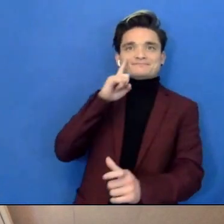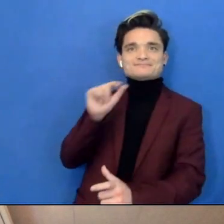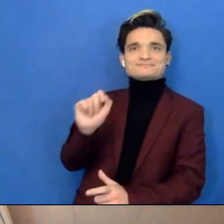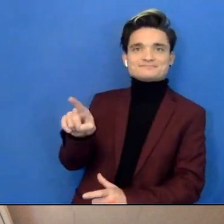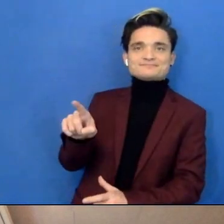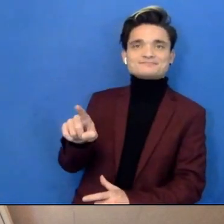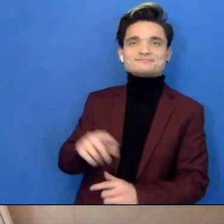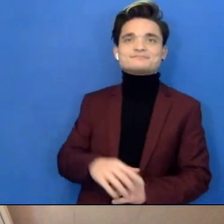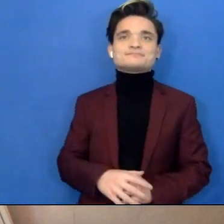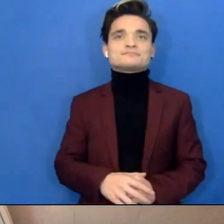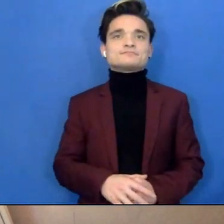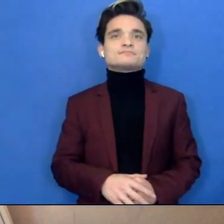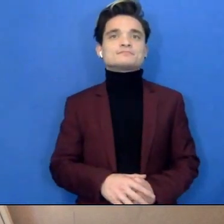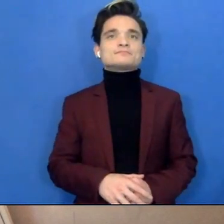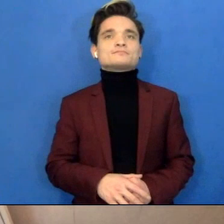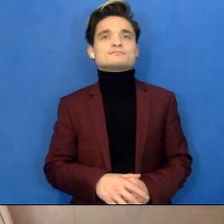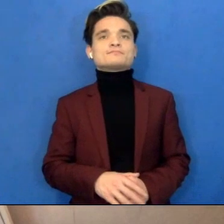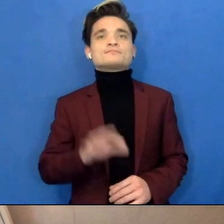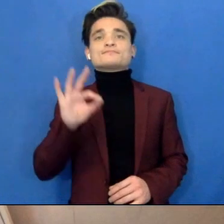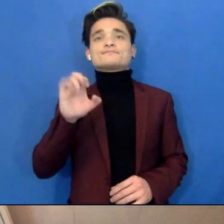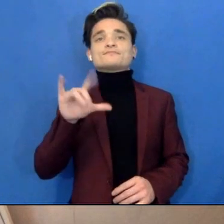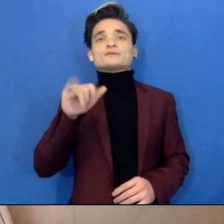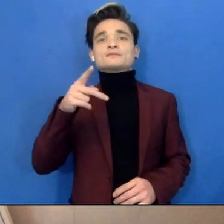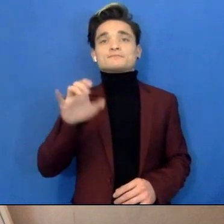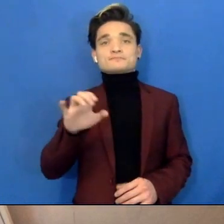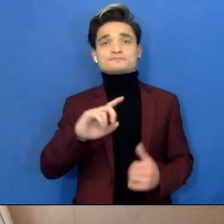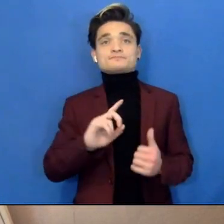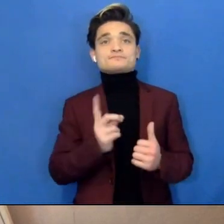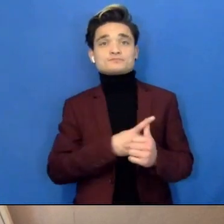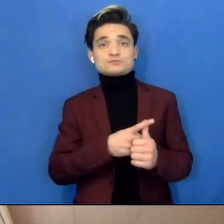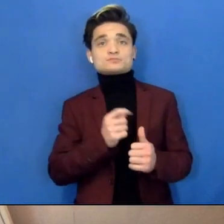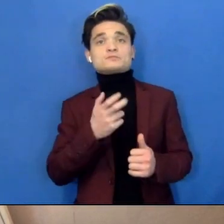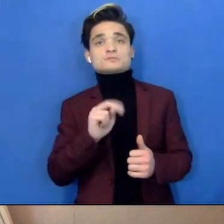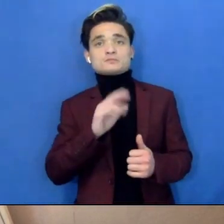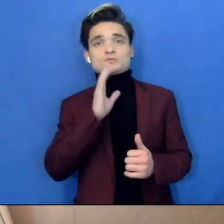Felipe first, but then of course we're all going to talk about it, I'm sure. So,